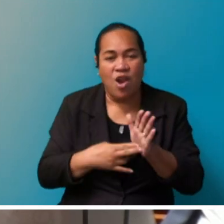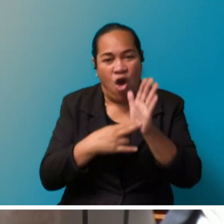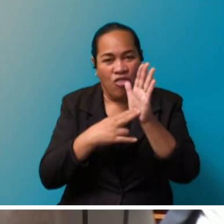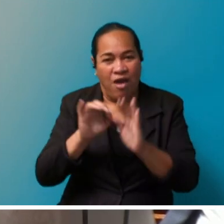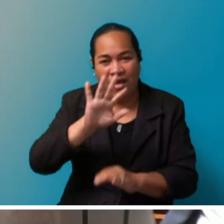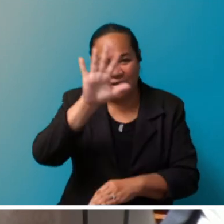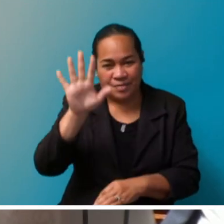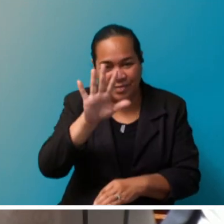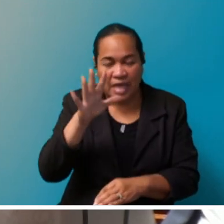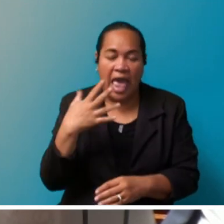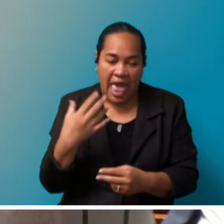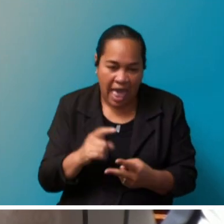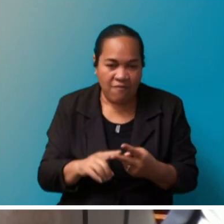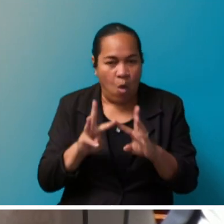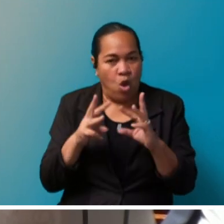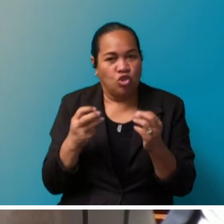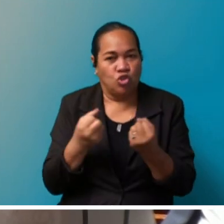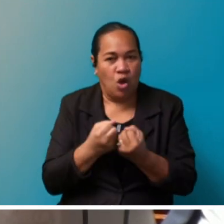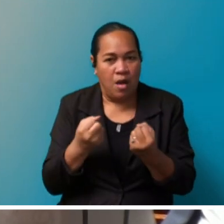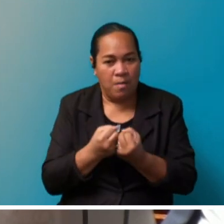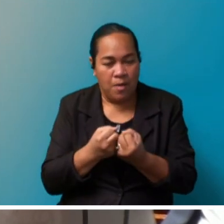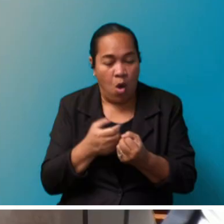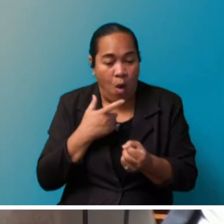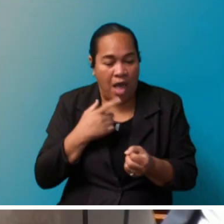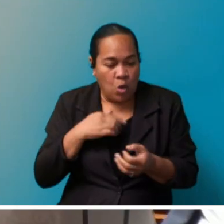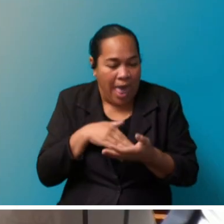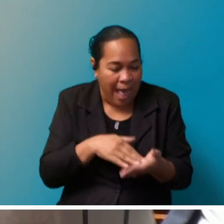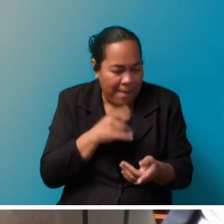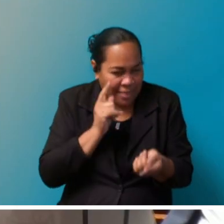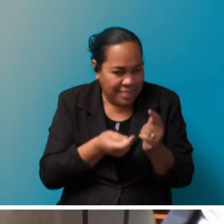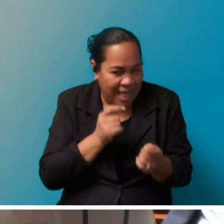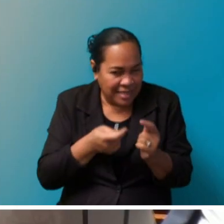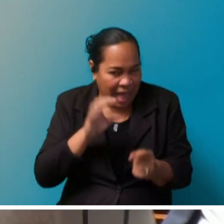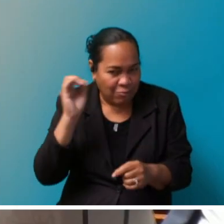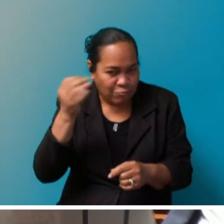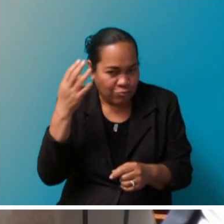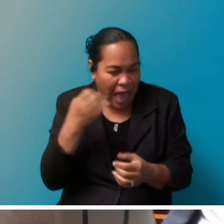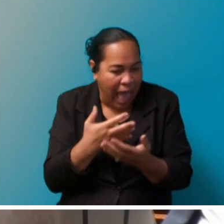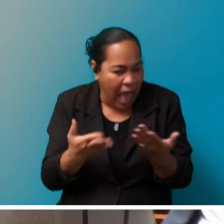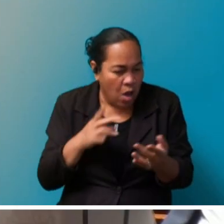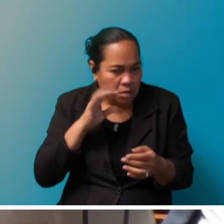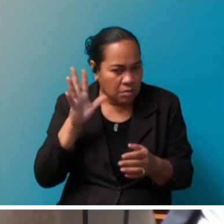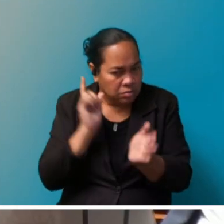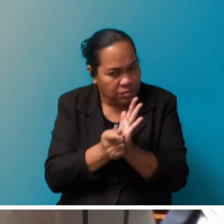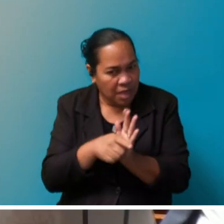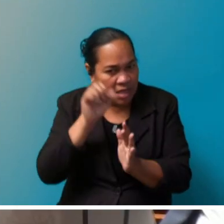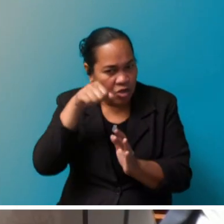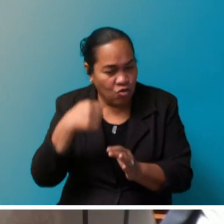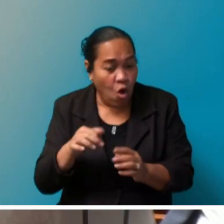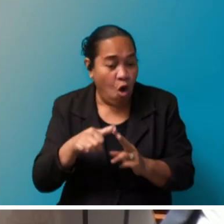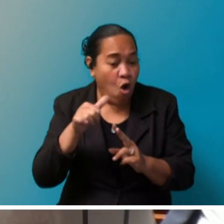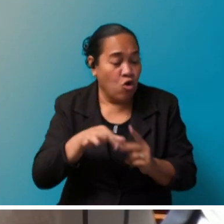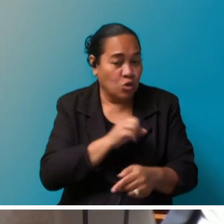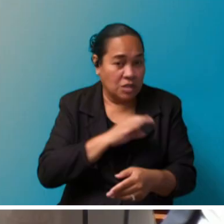and tabletop exercises will be held to test our systems, and our teams will conduct operational readiness checks on evacuation